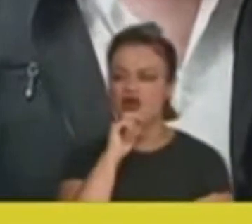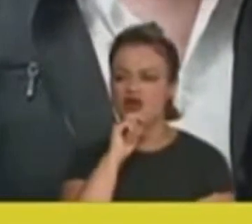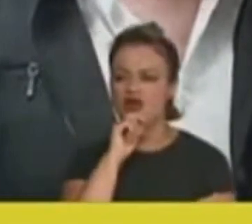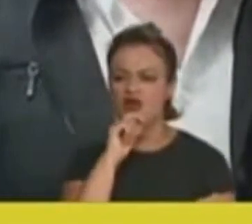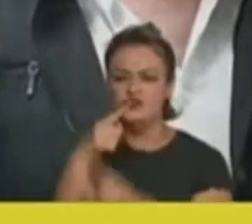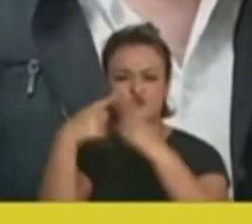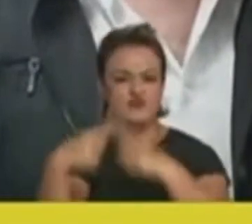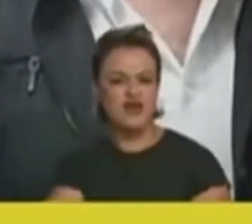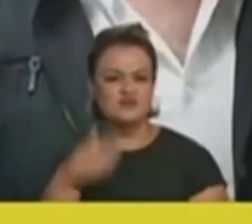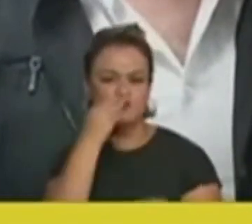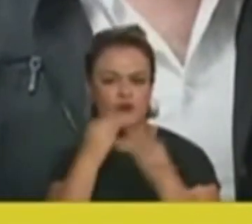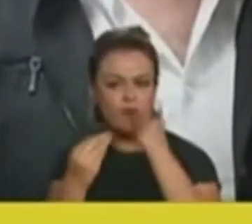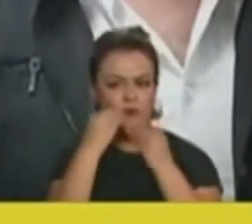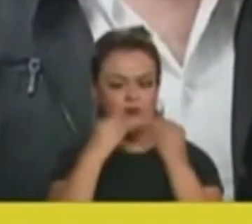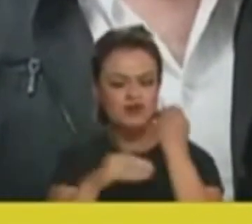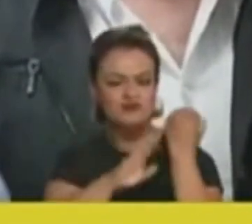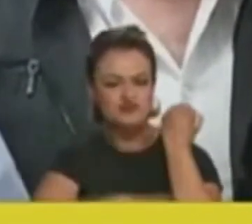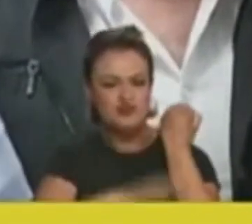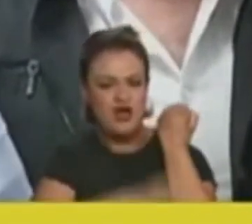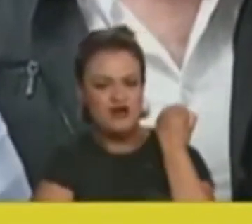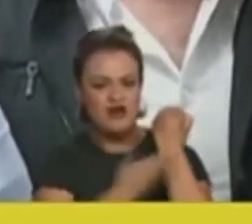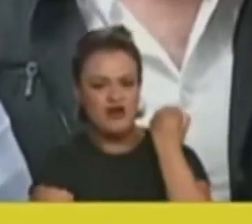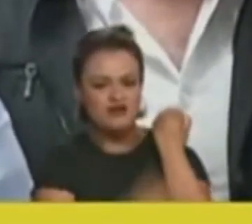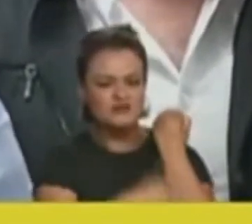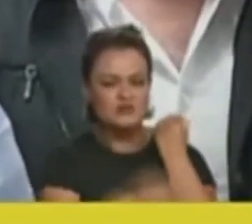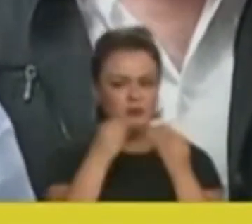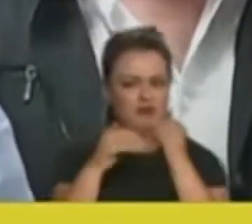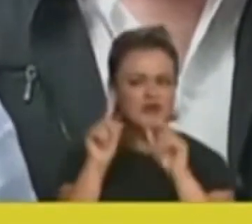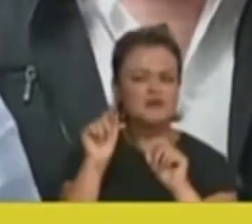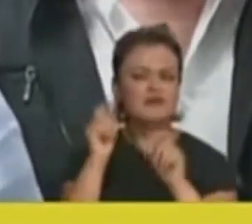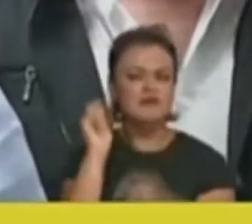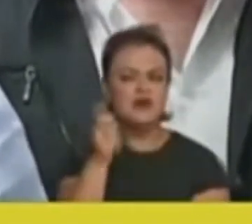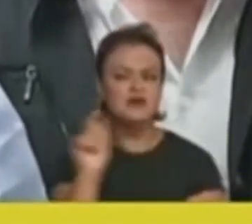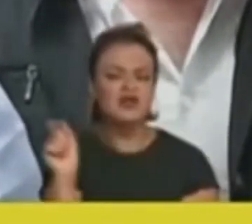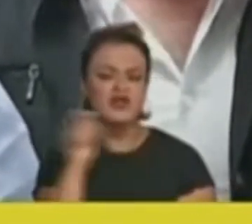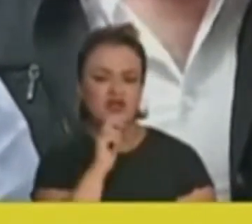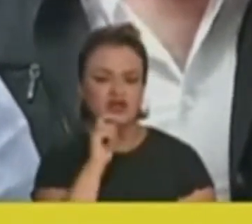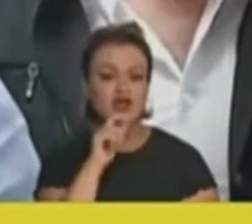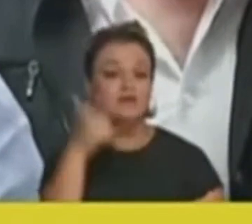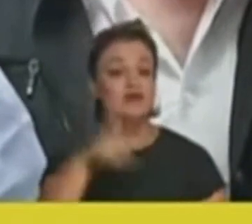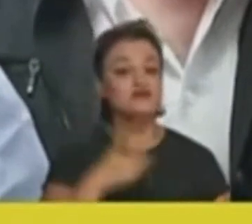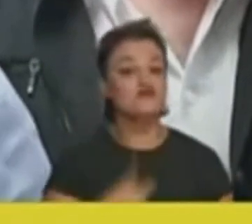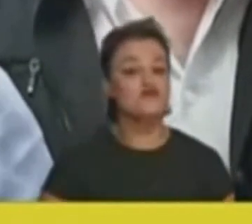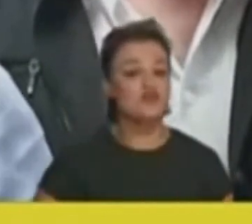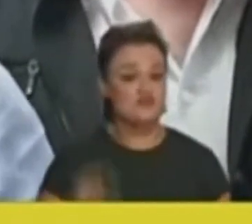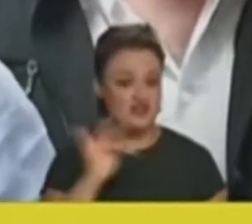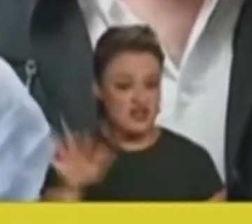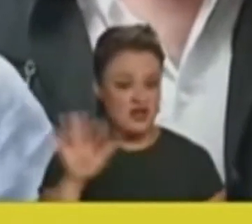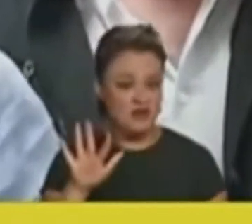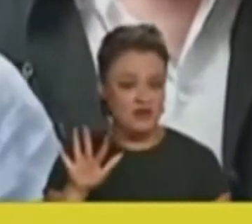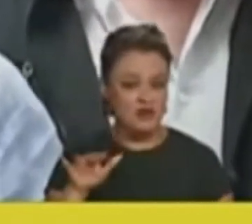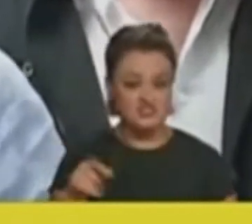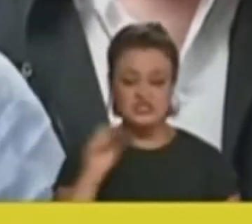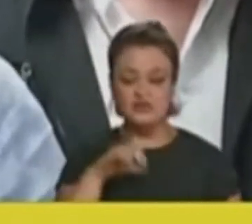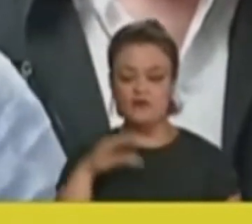if there was an omission from someone in the federal government, is that person is also going to be punished.